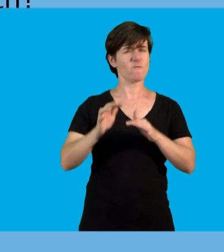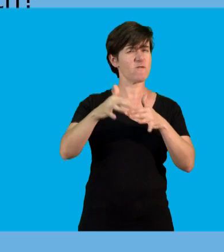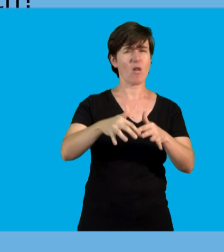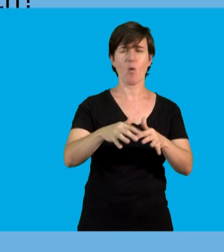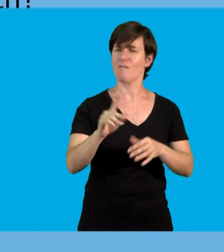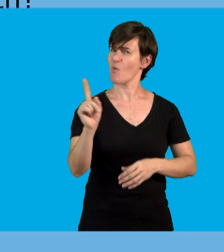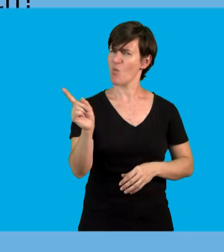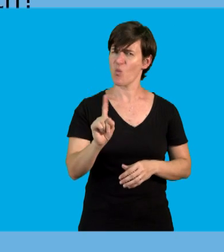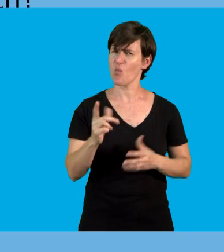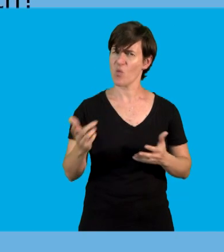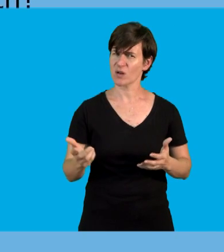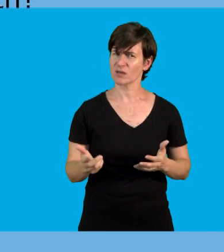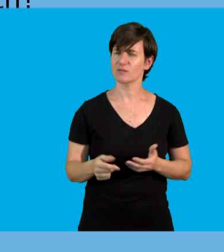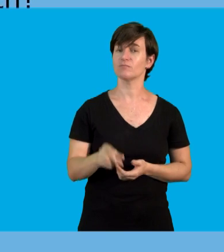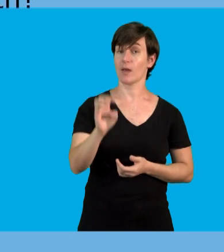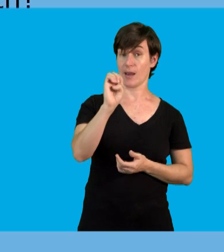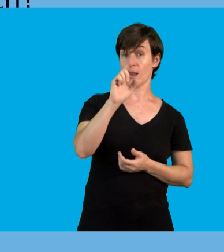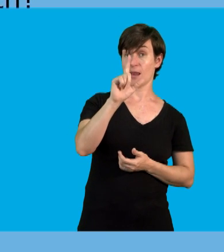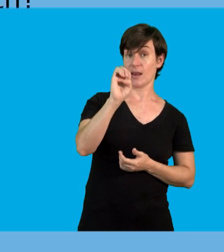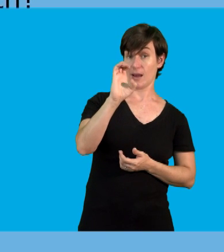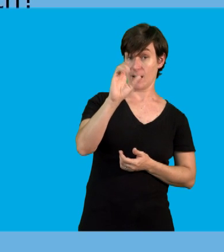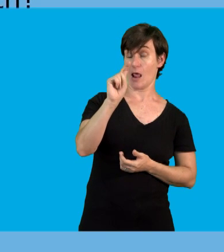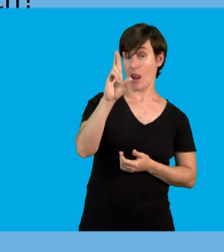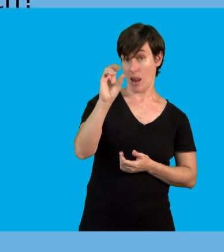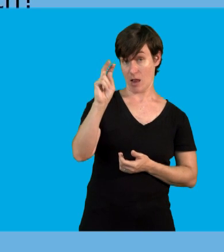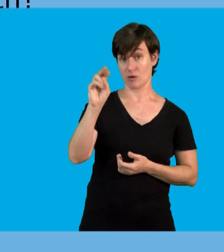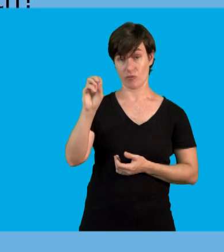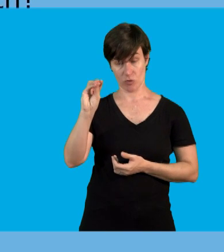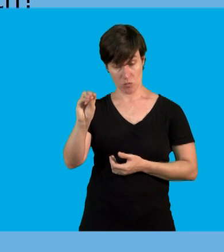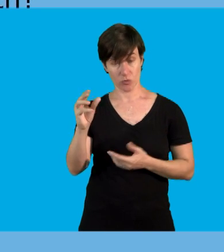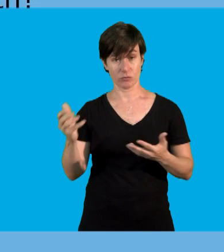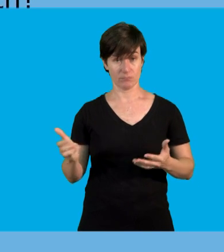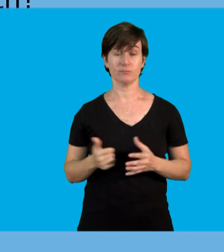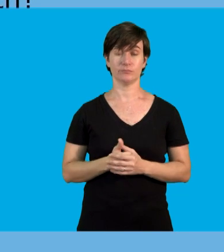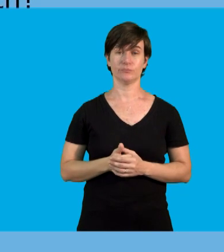electron current involves the flow of the electrons.